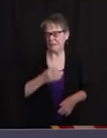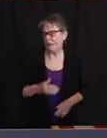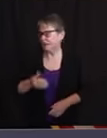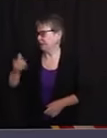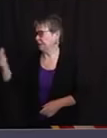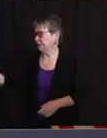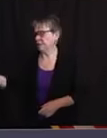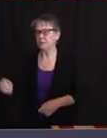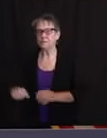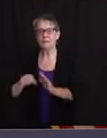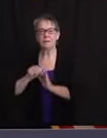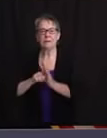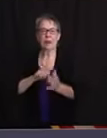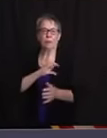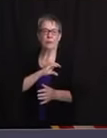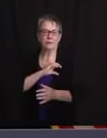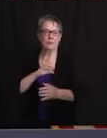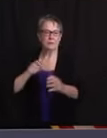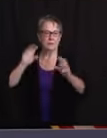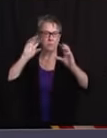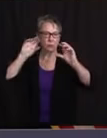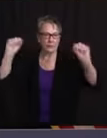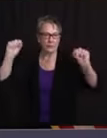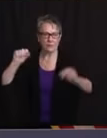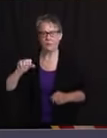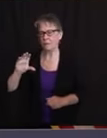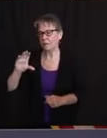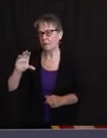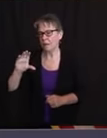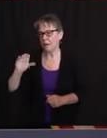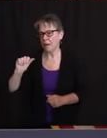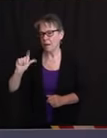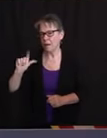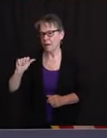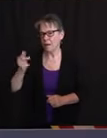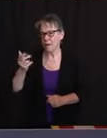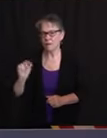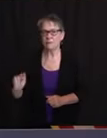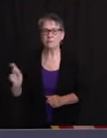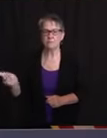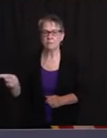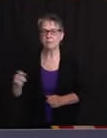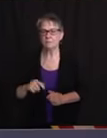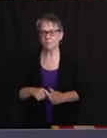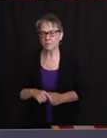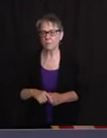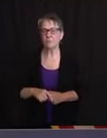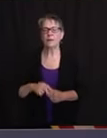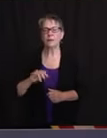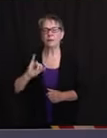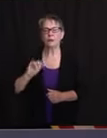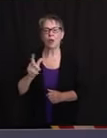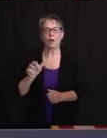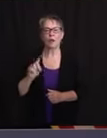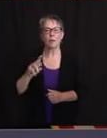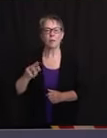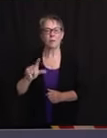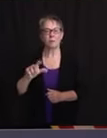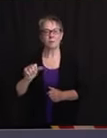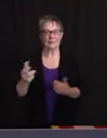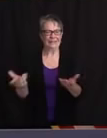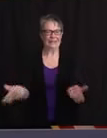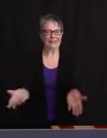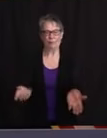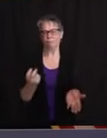State Police, Colonel Pat Callahan, the Director of the Office of Homeland Security and Preparedness, Jared Maples, First Lady Tammy Murphy,